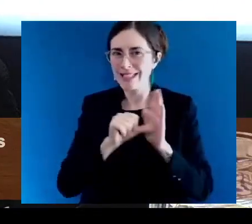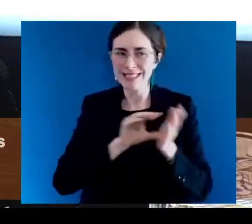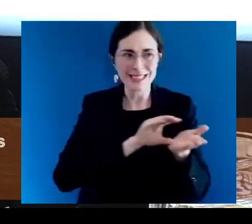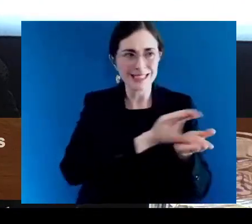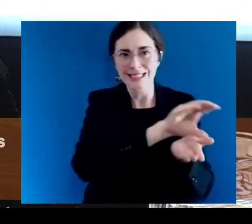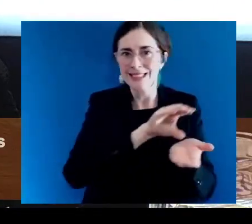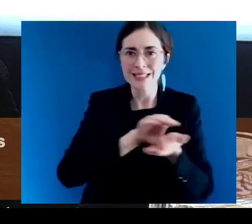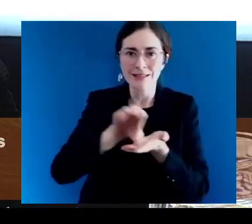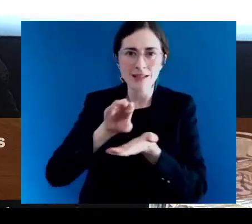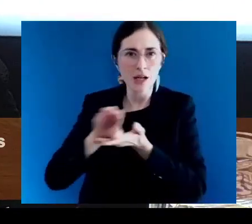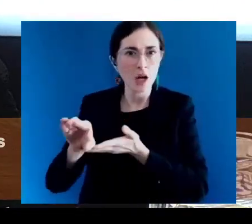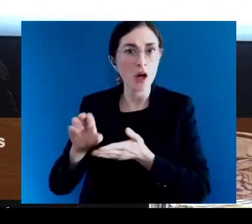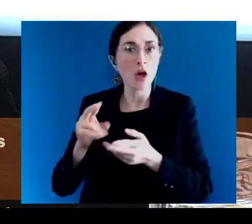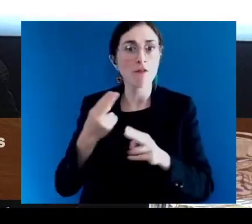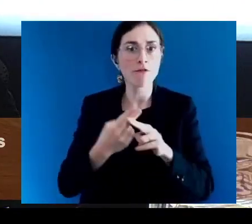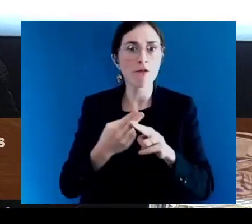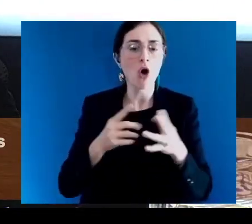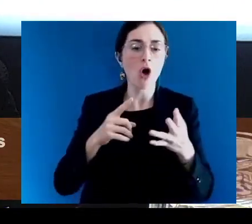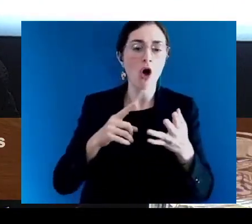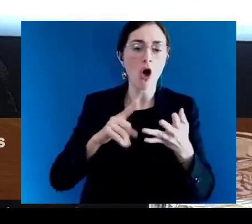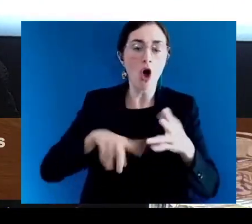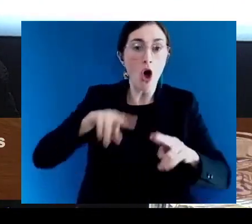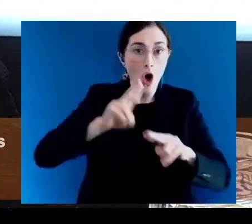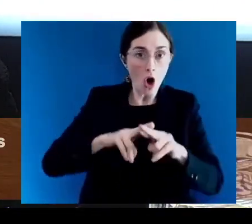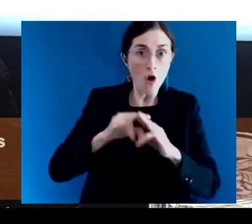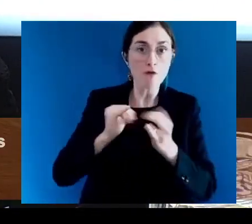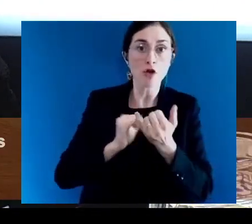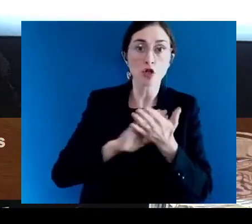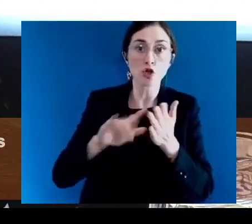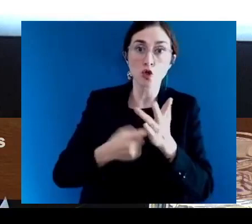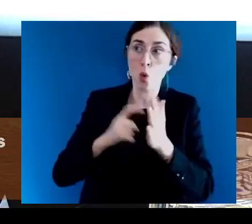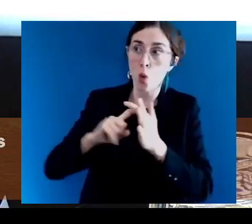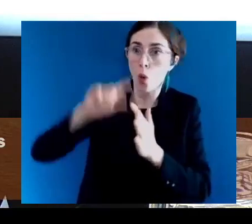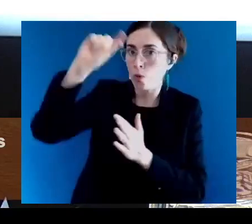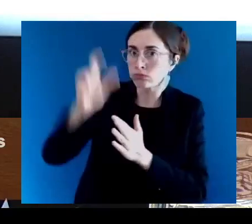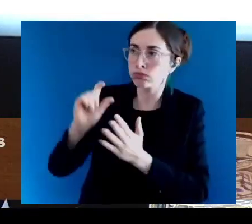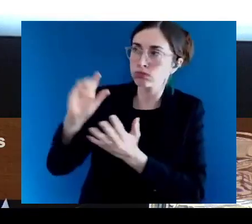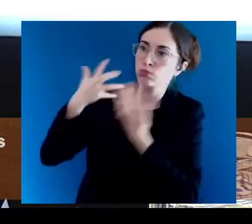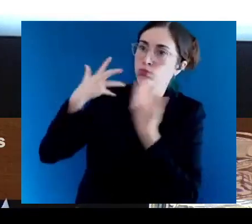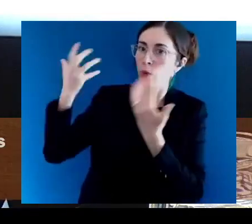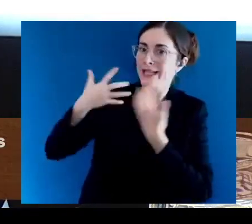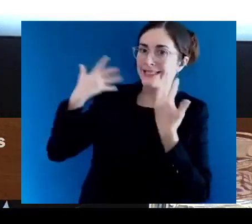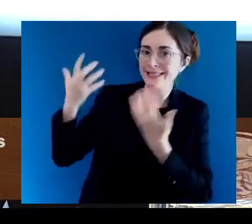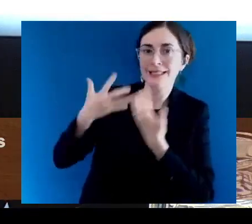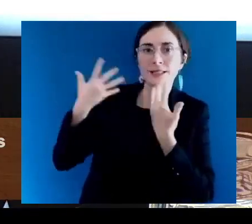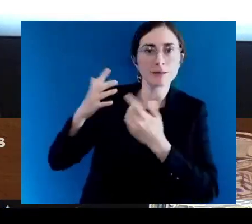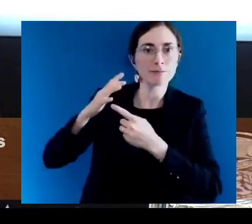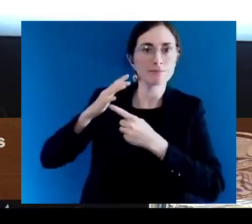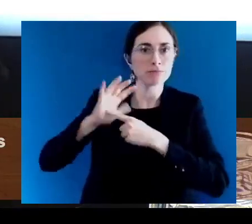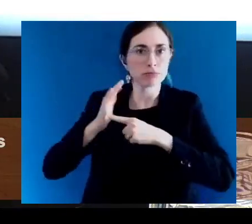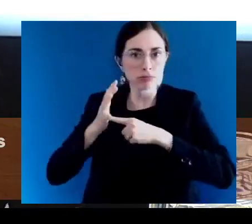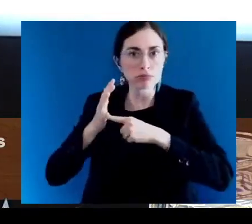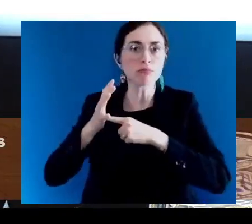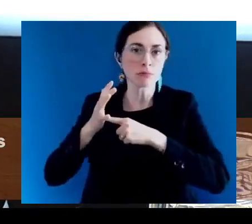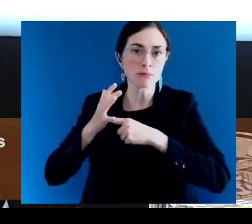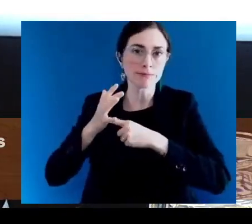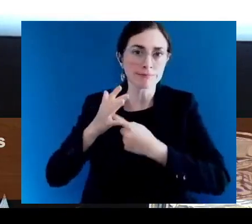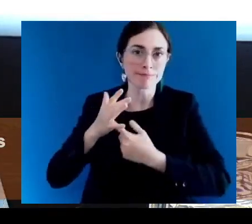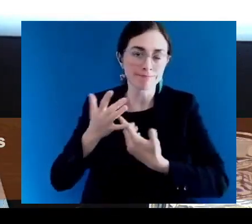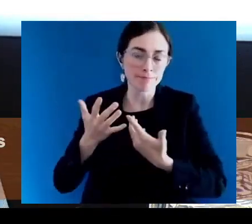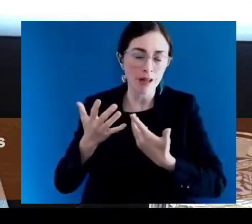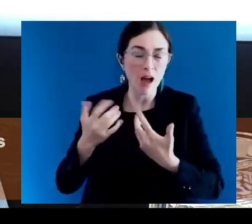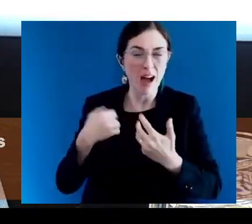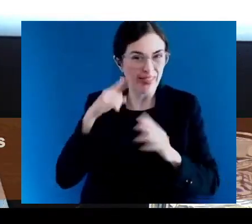purposes of offshore wind energy engagement. But in terms of these grant programs, I think that is the extent